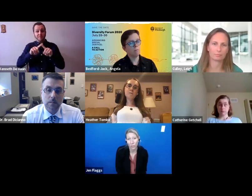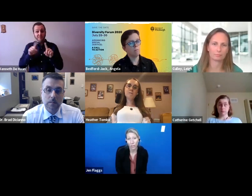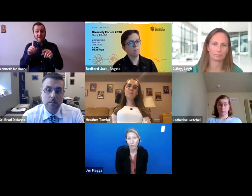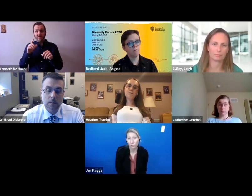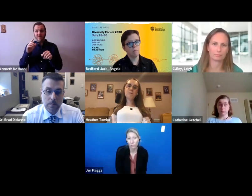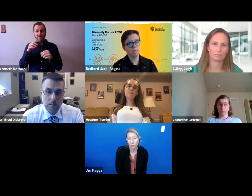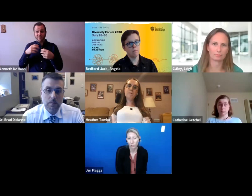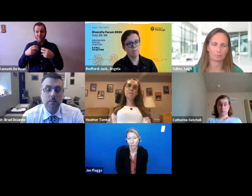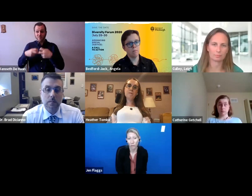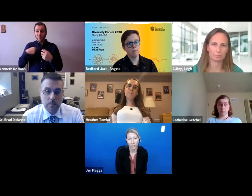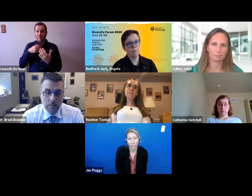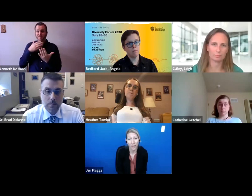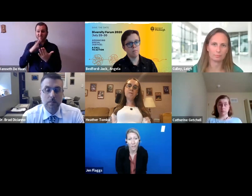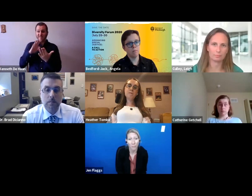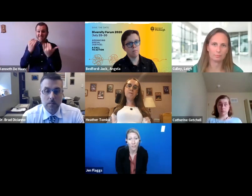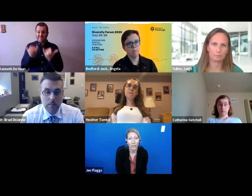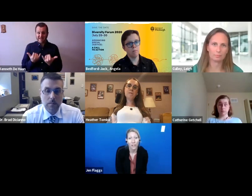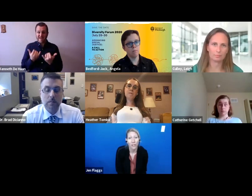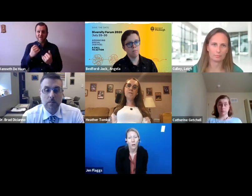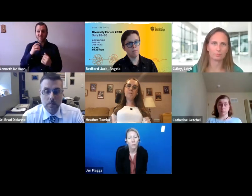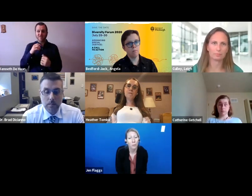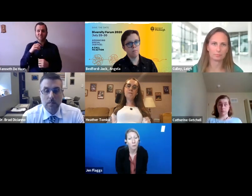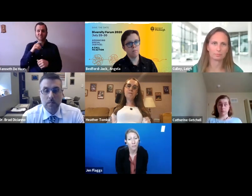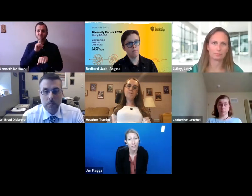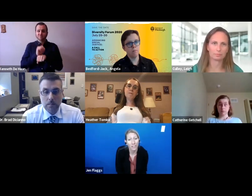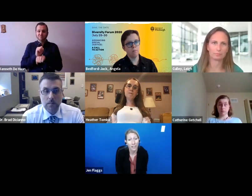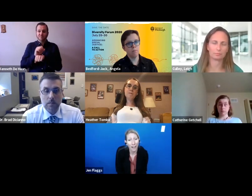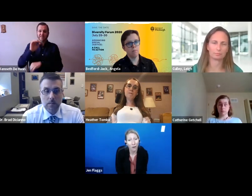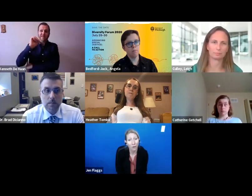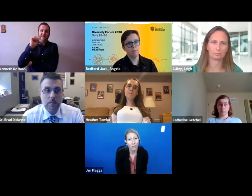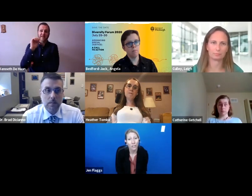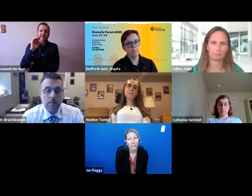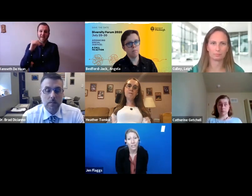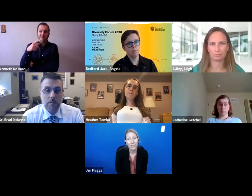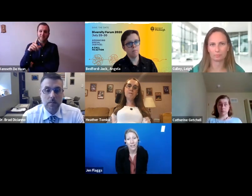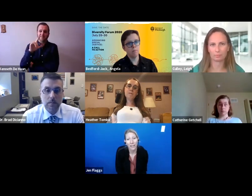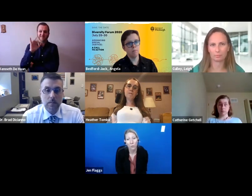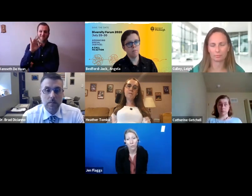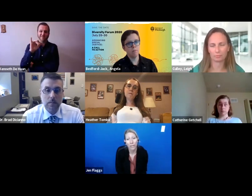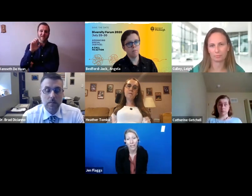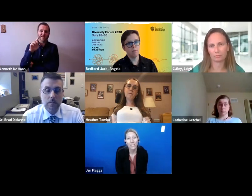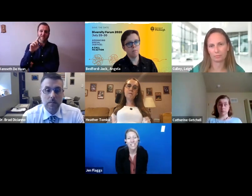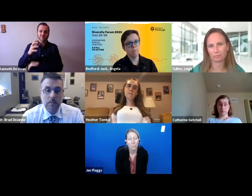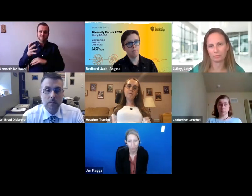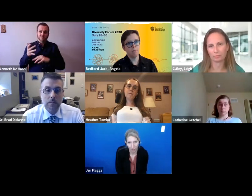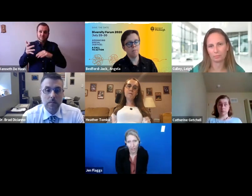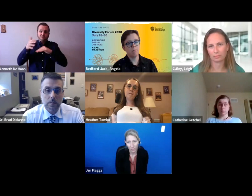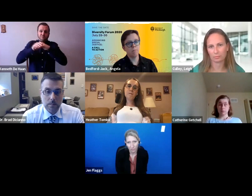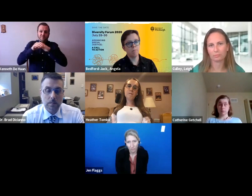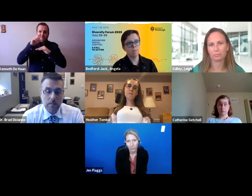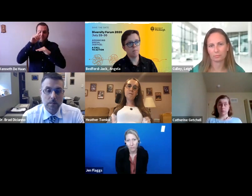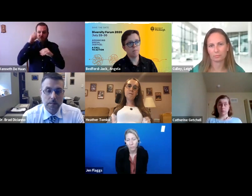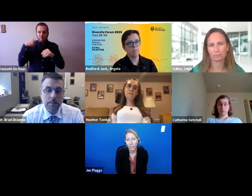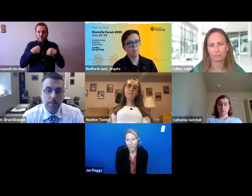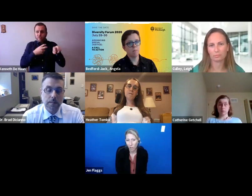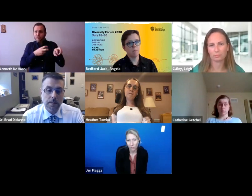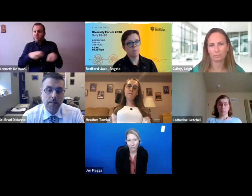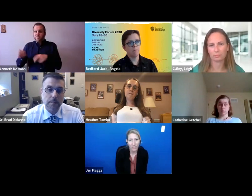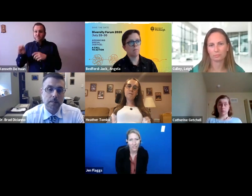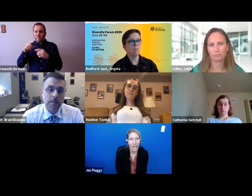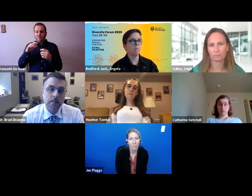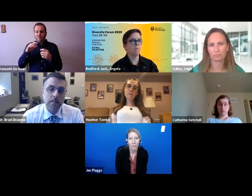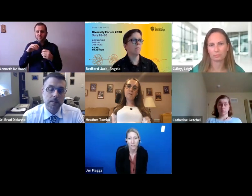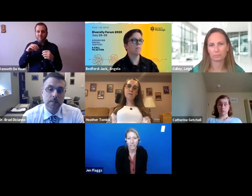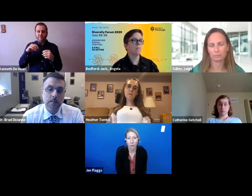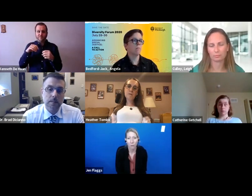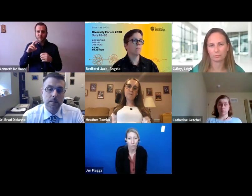ongoing struggle for a long time, but the problem that we're facing now is that it's amplified. Because all of this